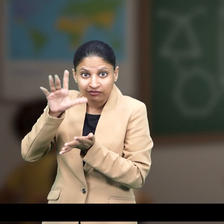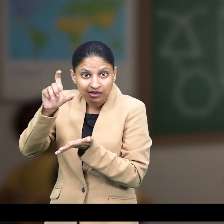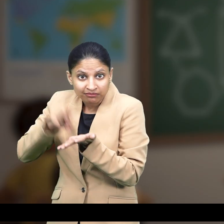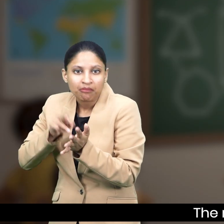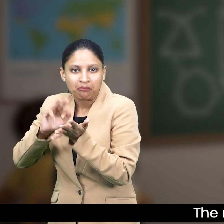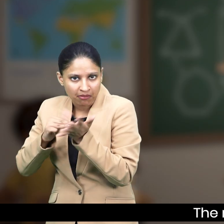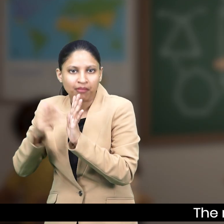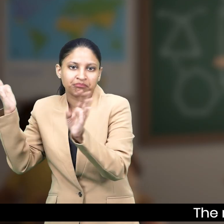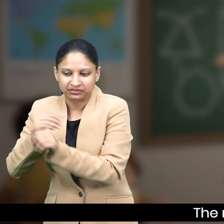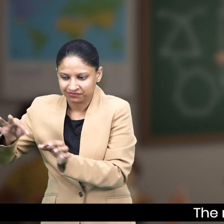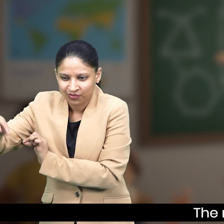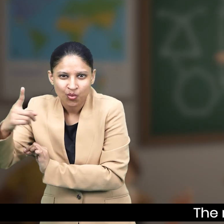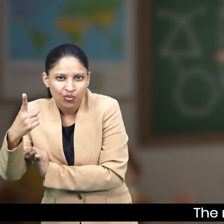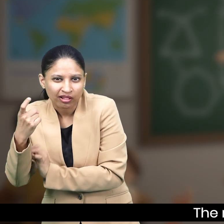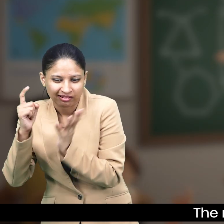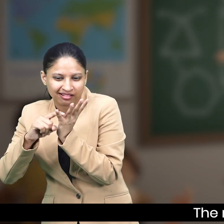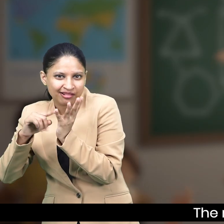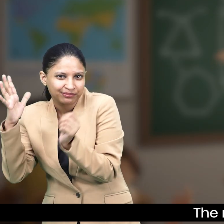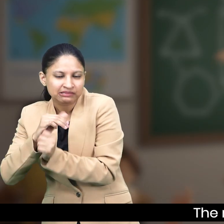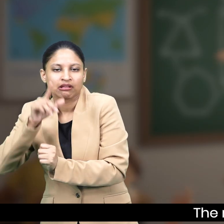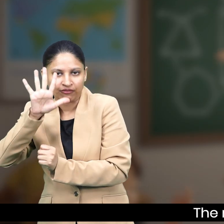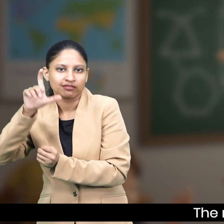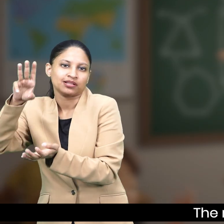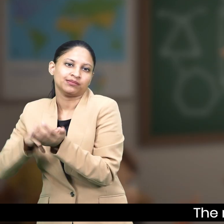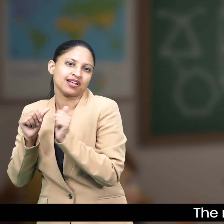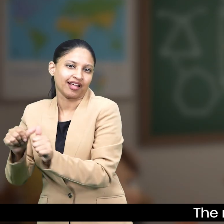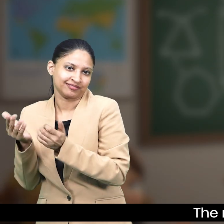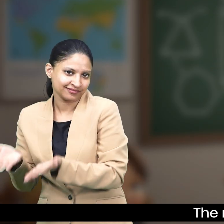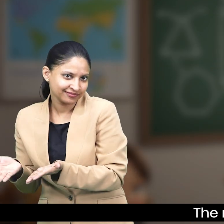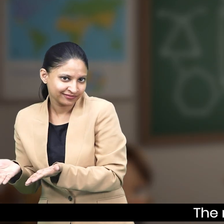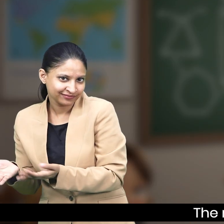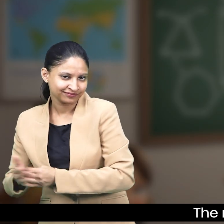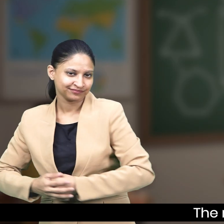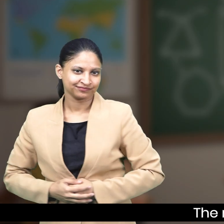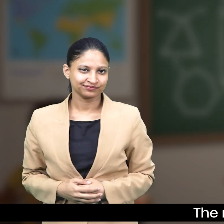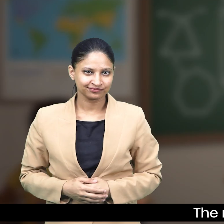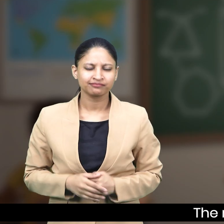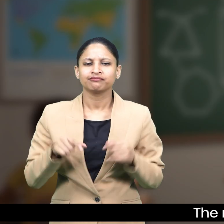centimeter. The missing side is 5 centimeter.